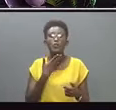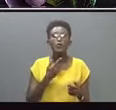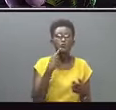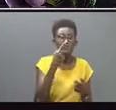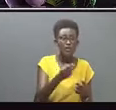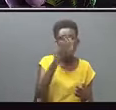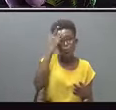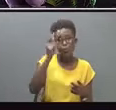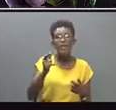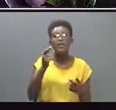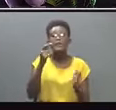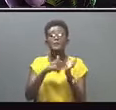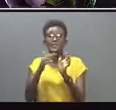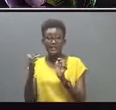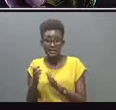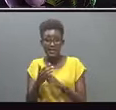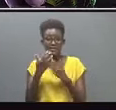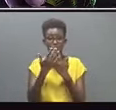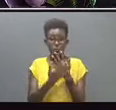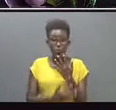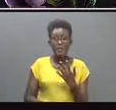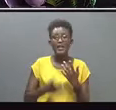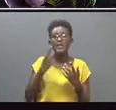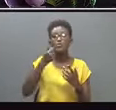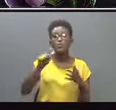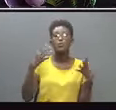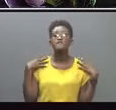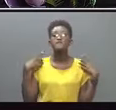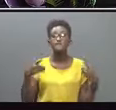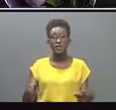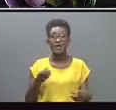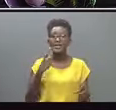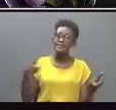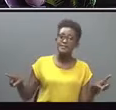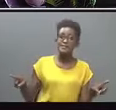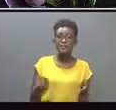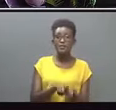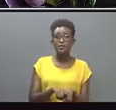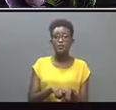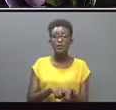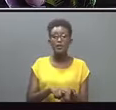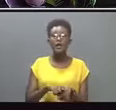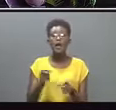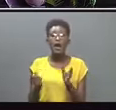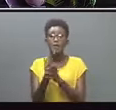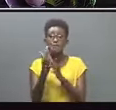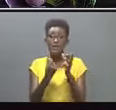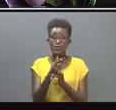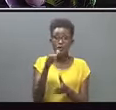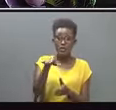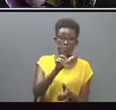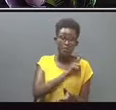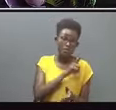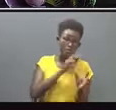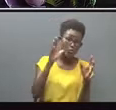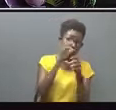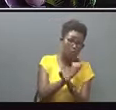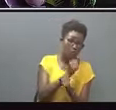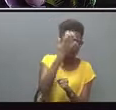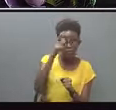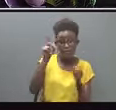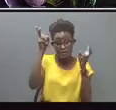are healed. Your opportunities might have been stolen by the devil. You have